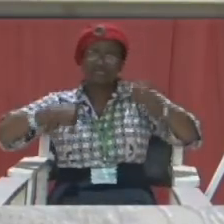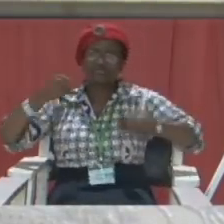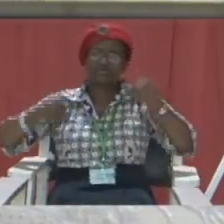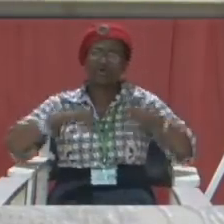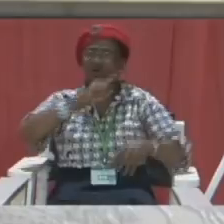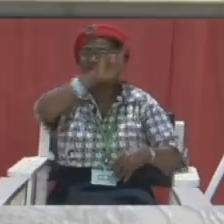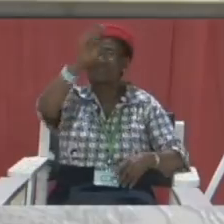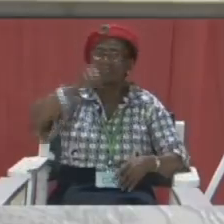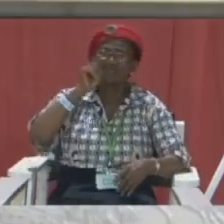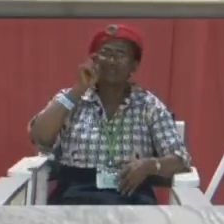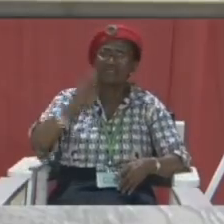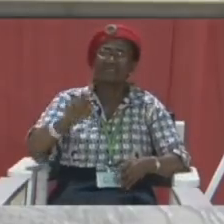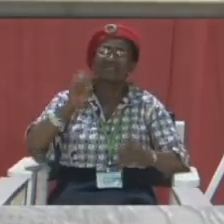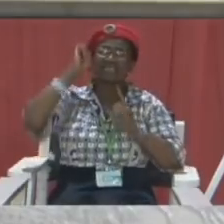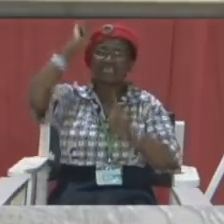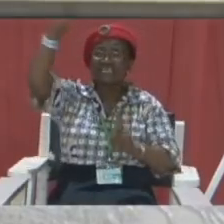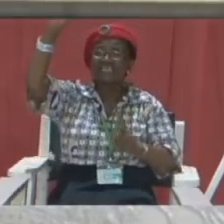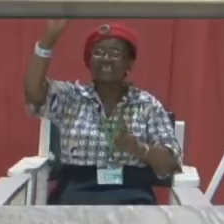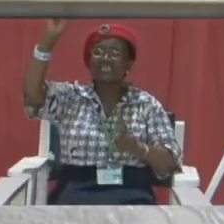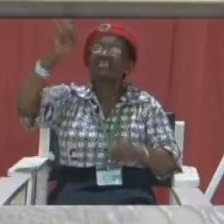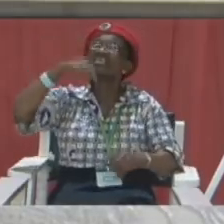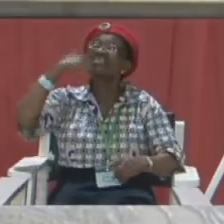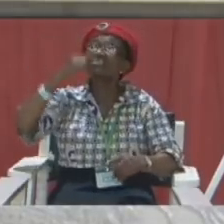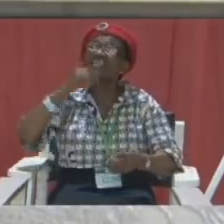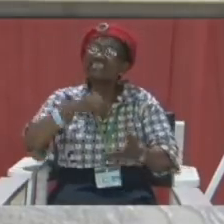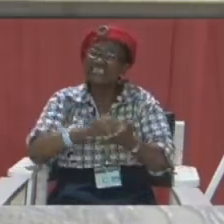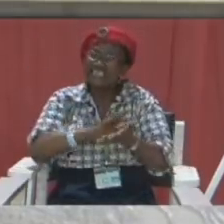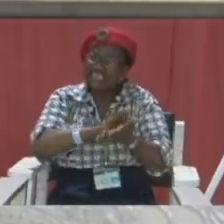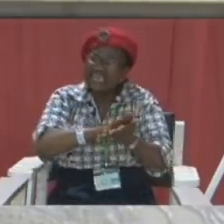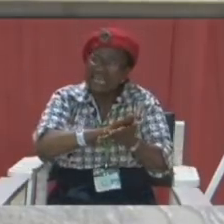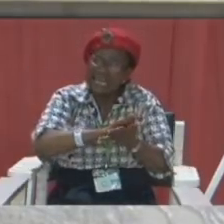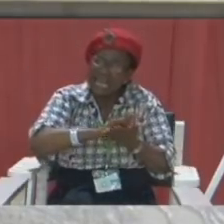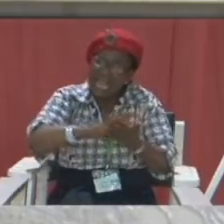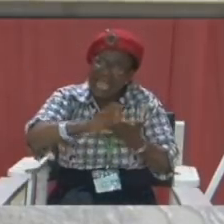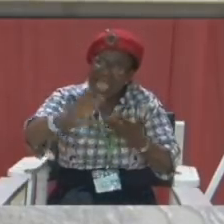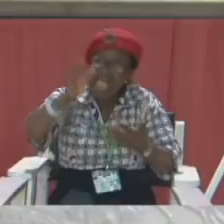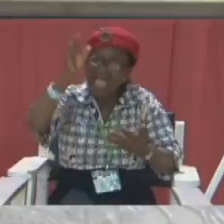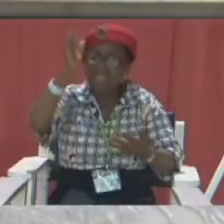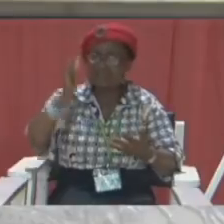He said it clearly. O so gbangba, the